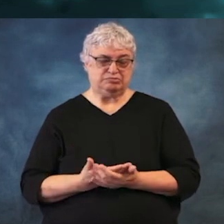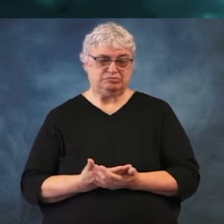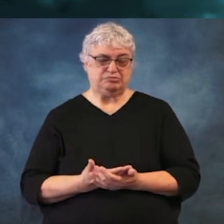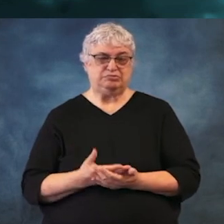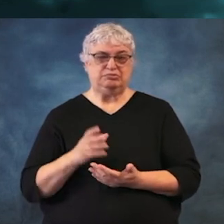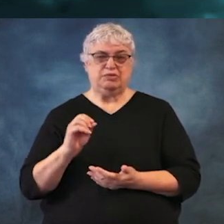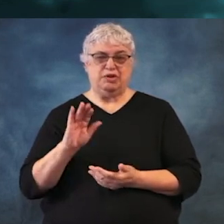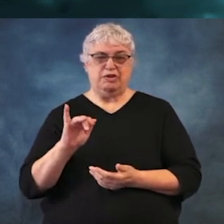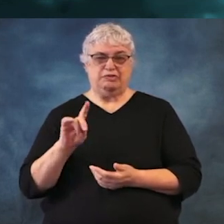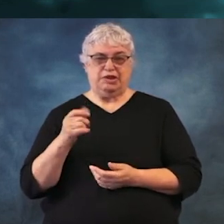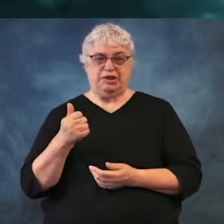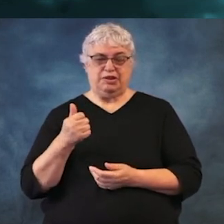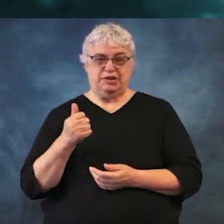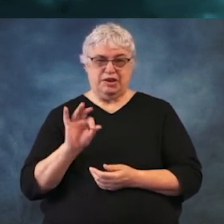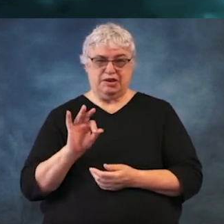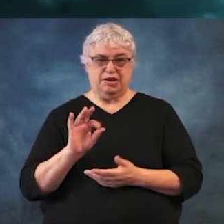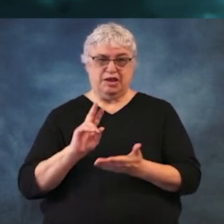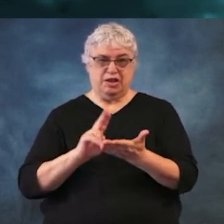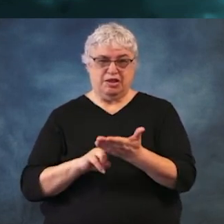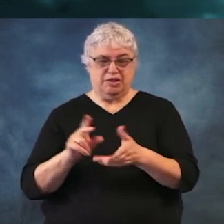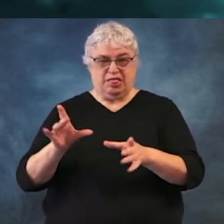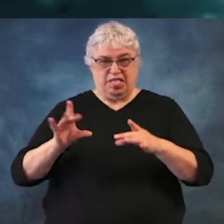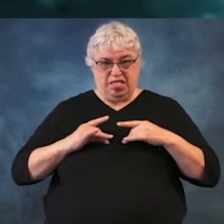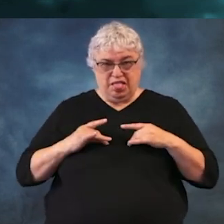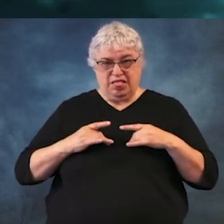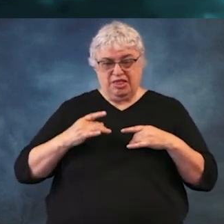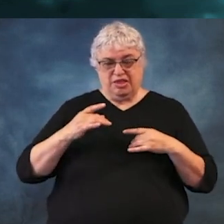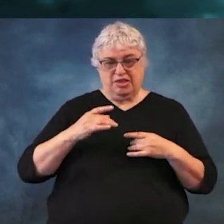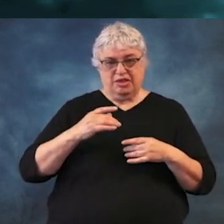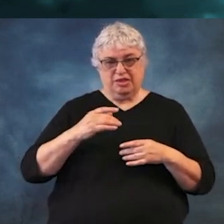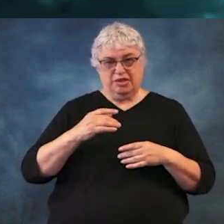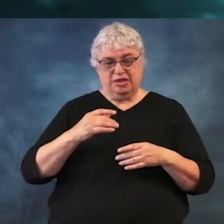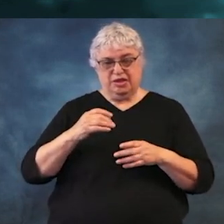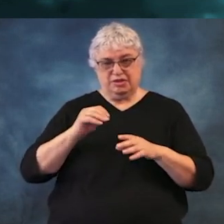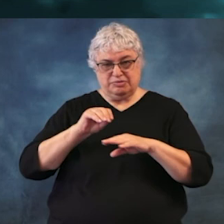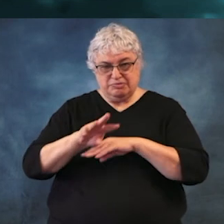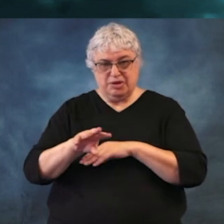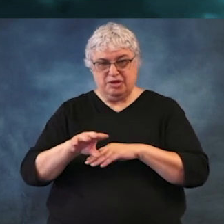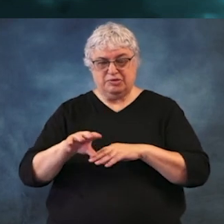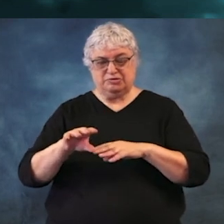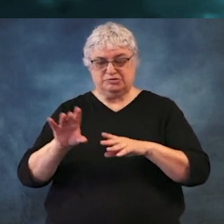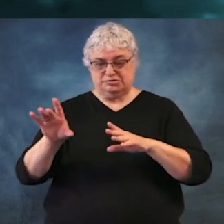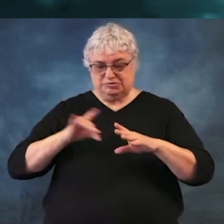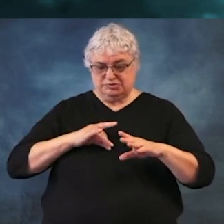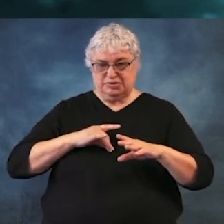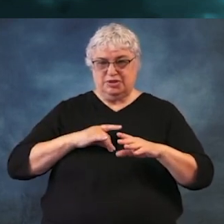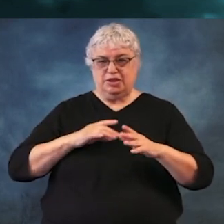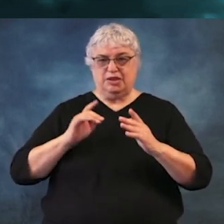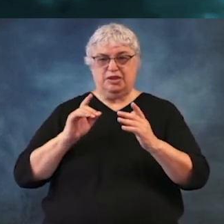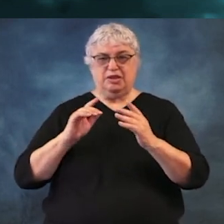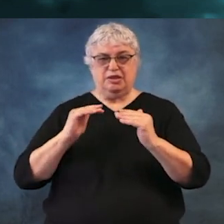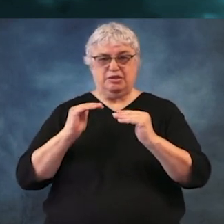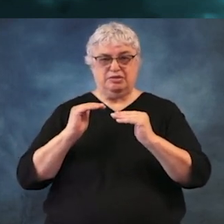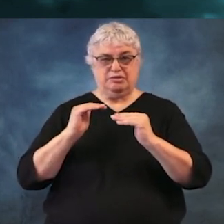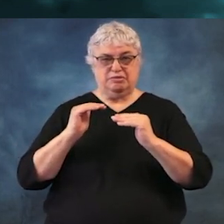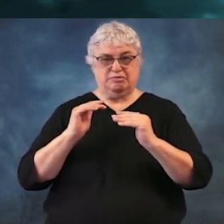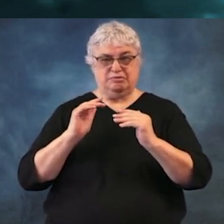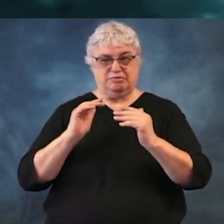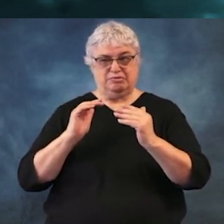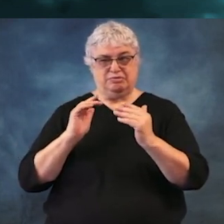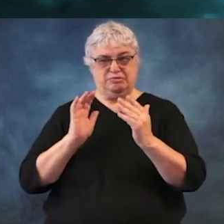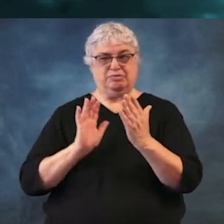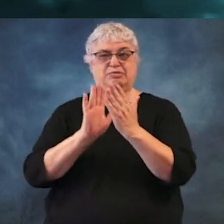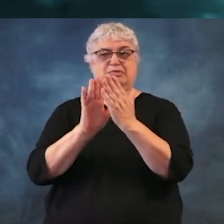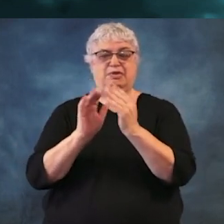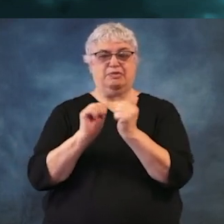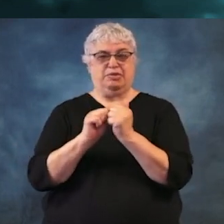about COVID, number one, about contracting it, about being exposed, about, just needing medical care under these